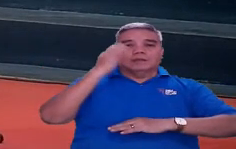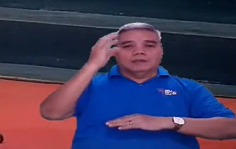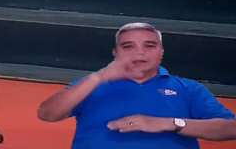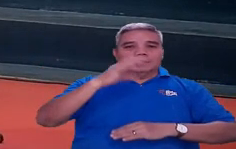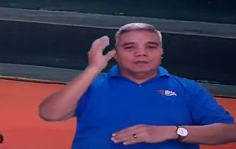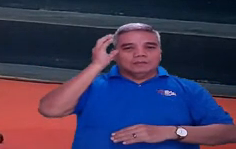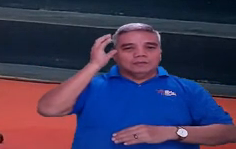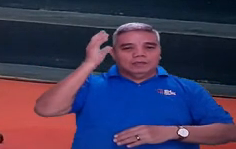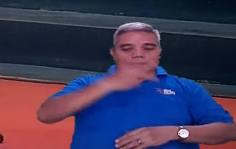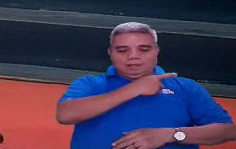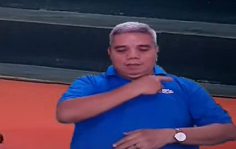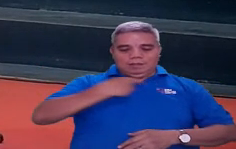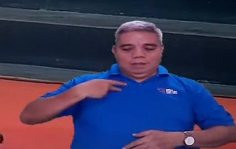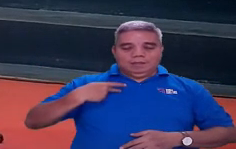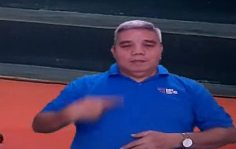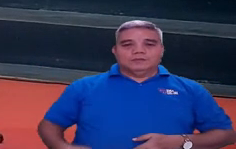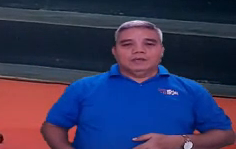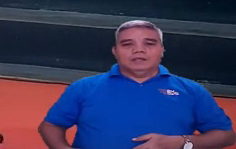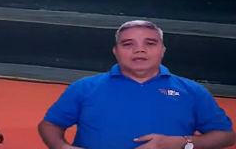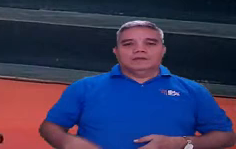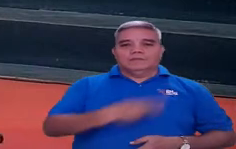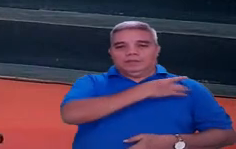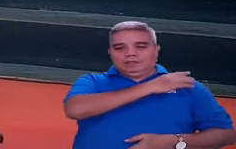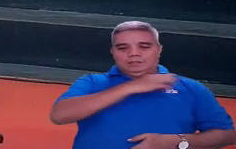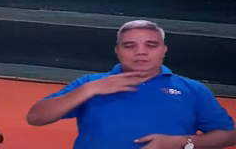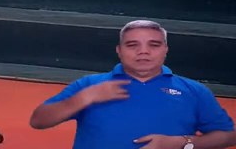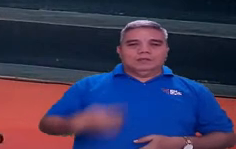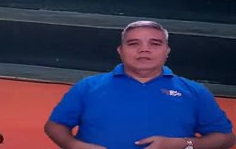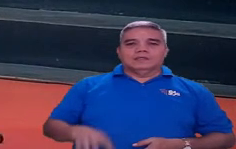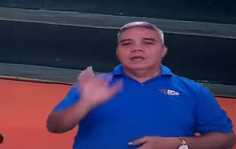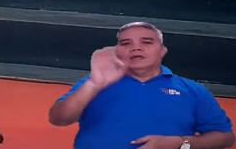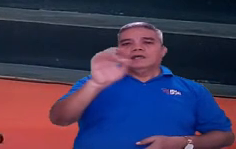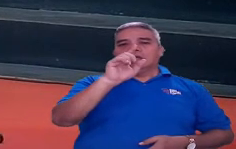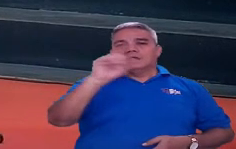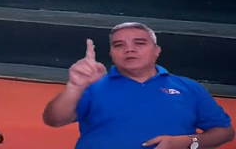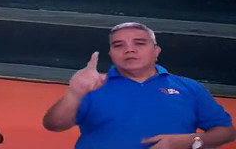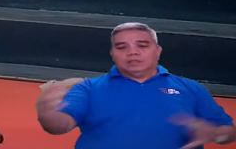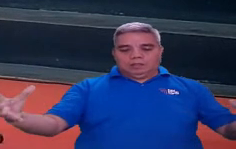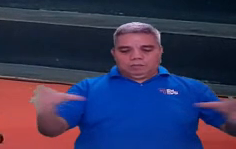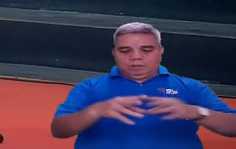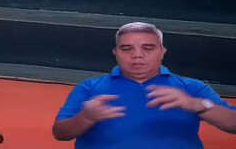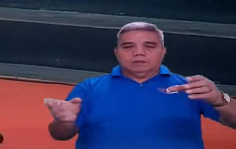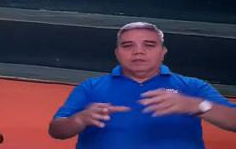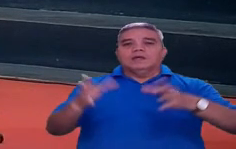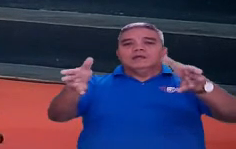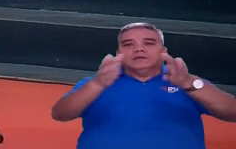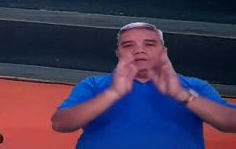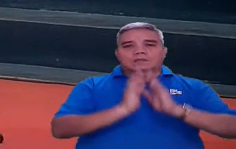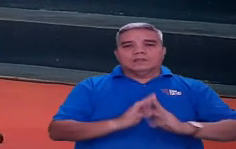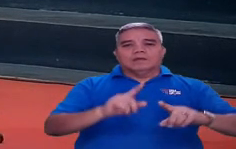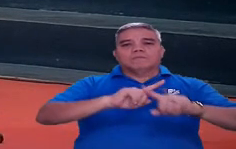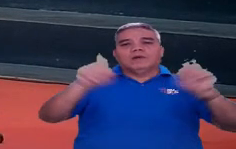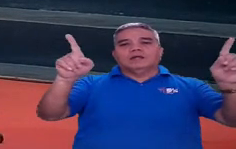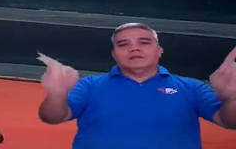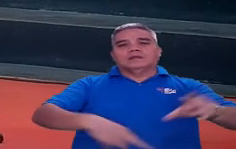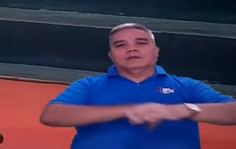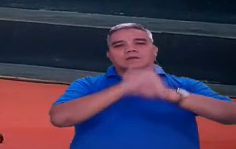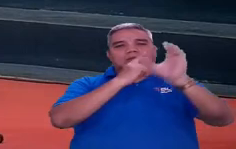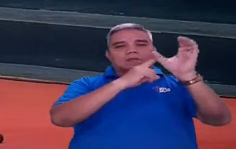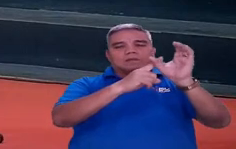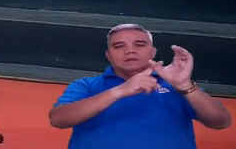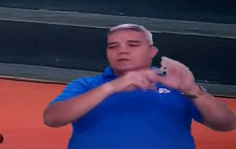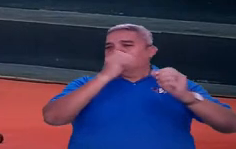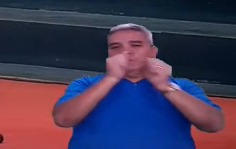most irreligious population all over the world. 91% of its population claims to be irreligious or